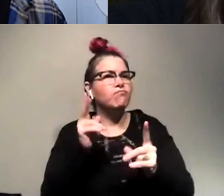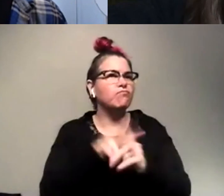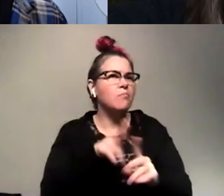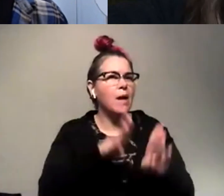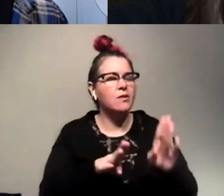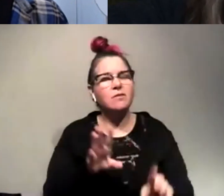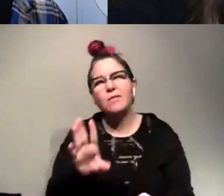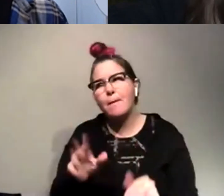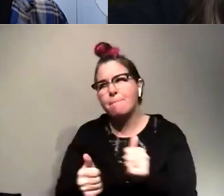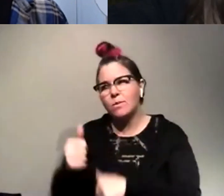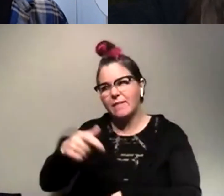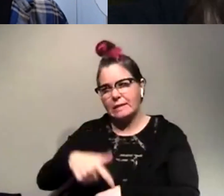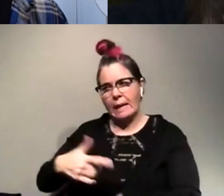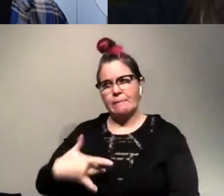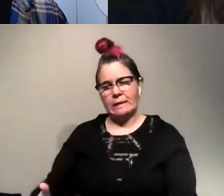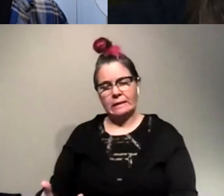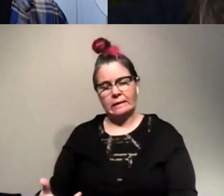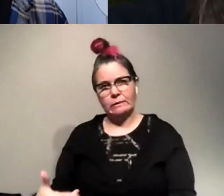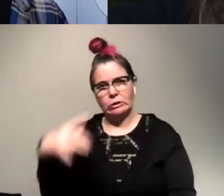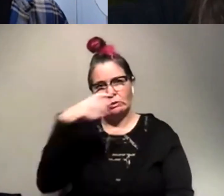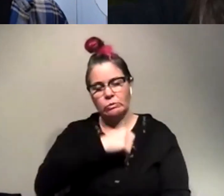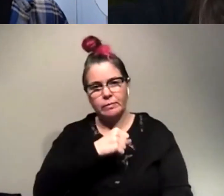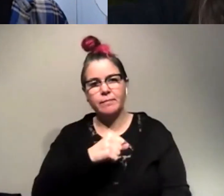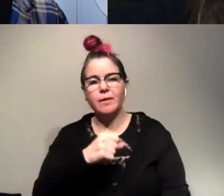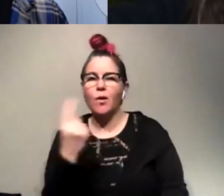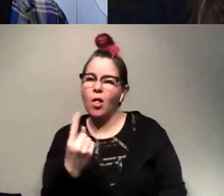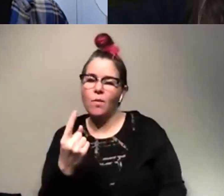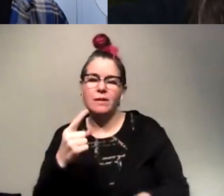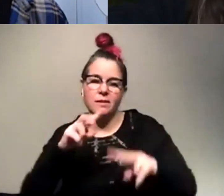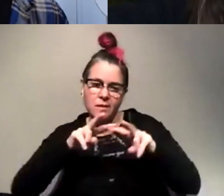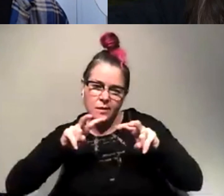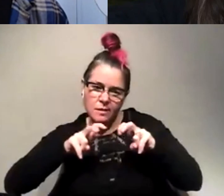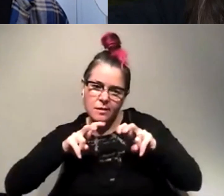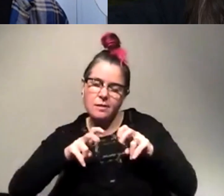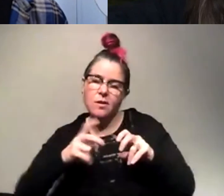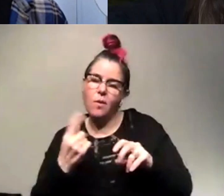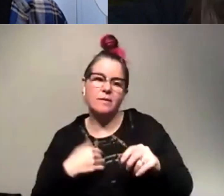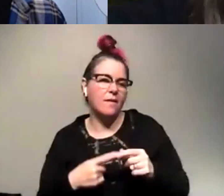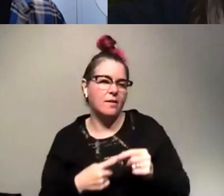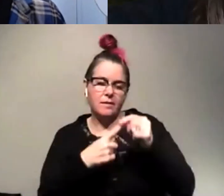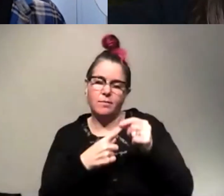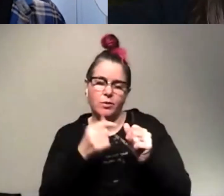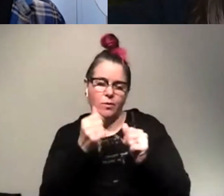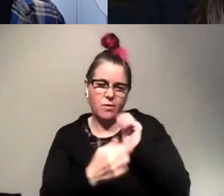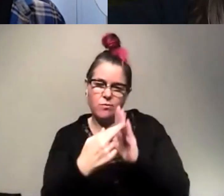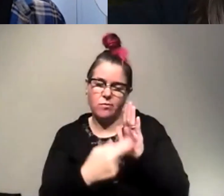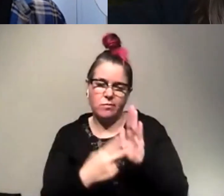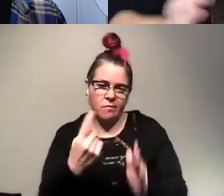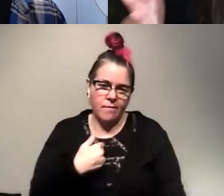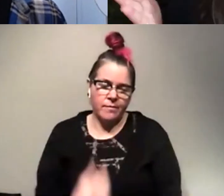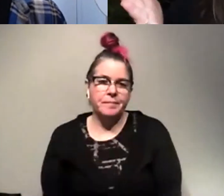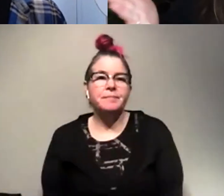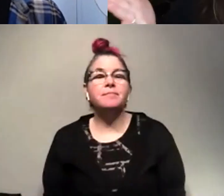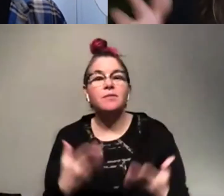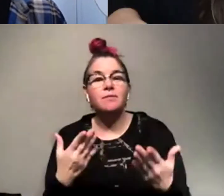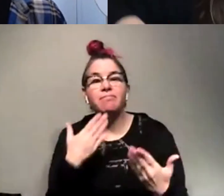time, this is how we think it works, but there's always going to be, the deeper you look, there's always going to be an exception to every rule. Awesome. Well, thank you so